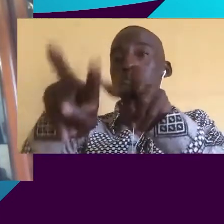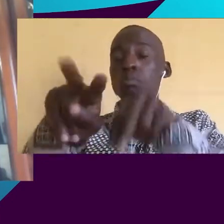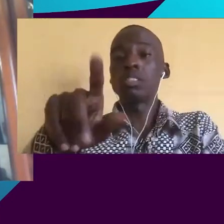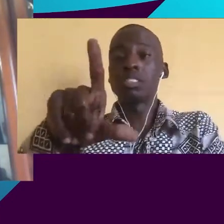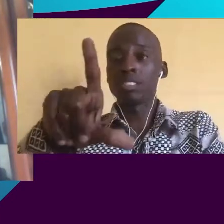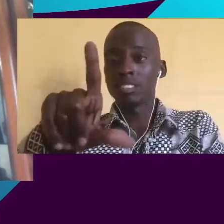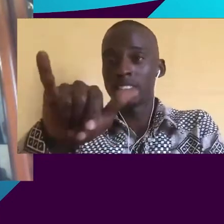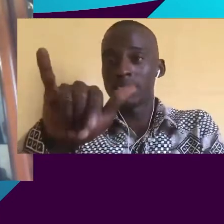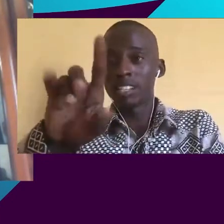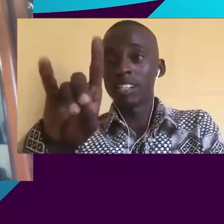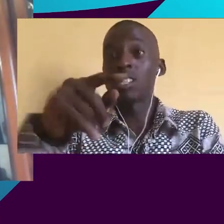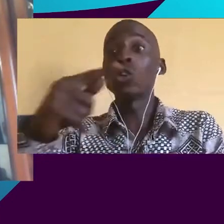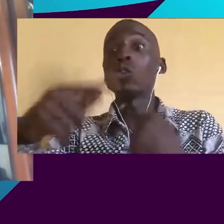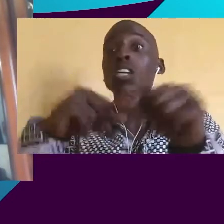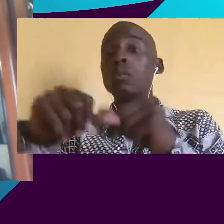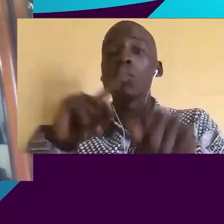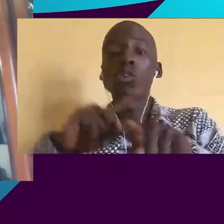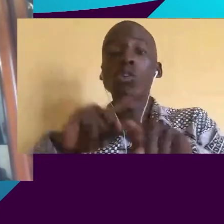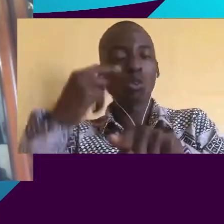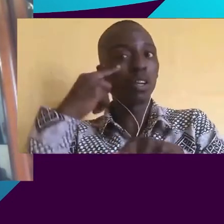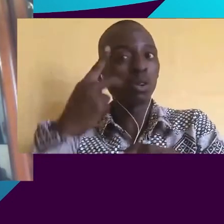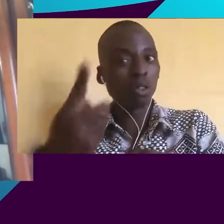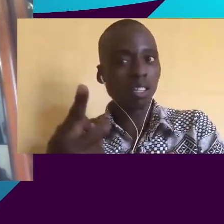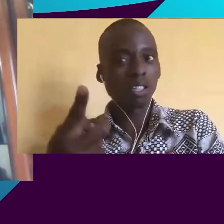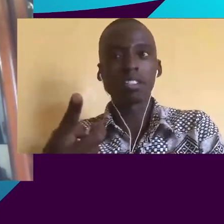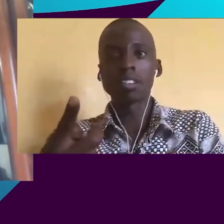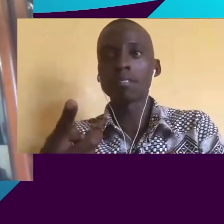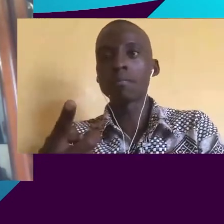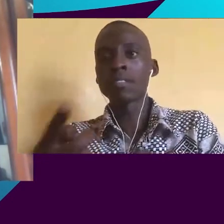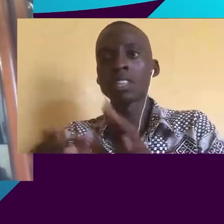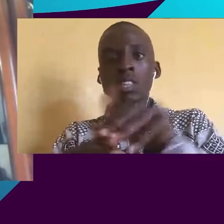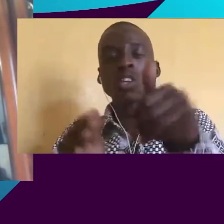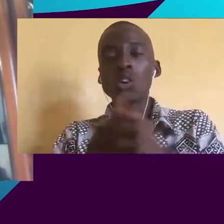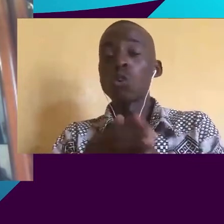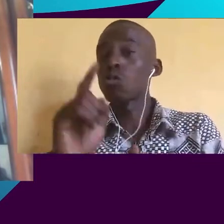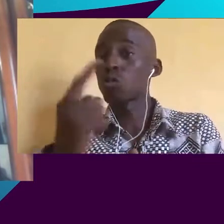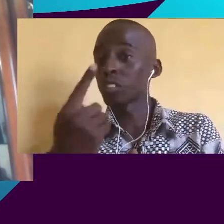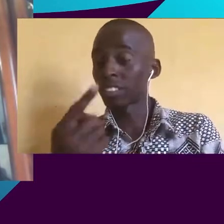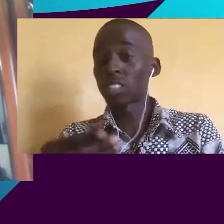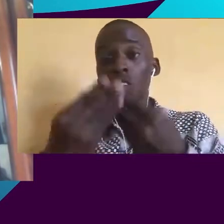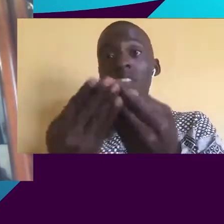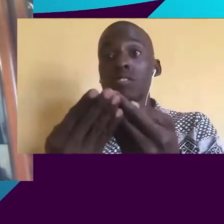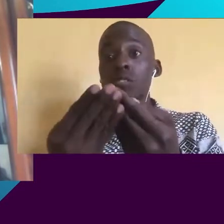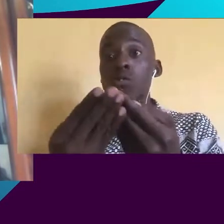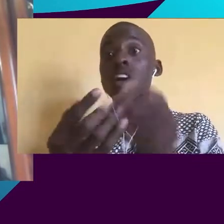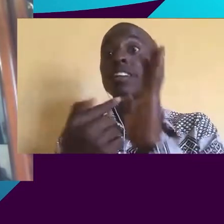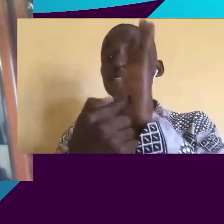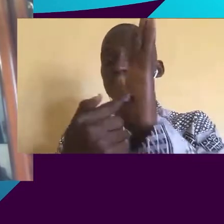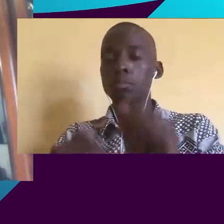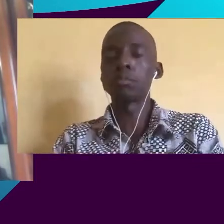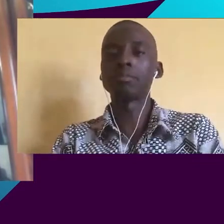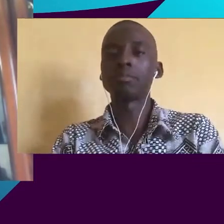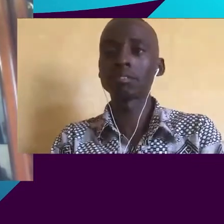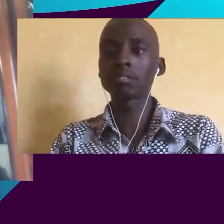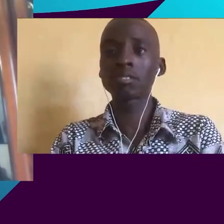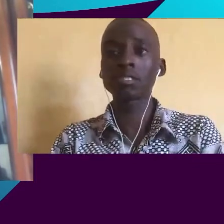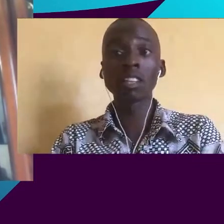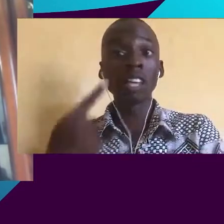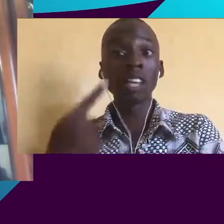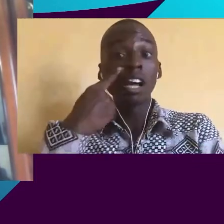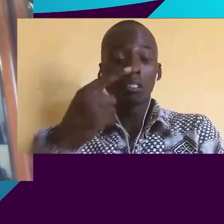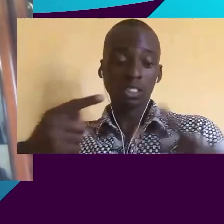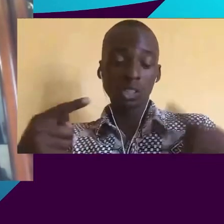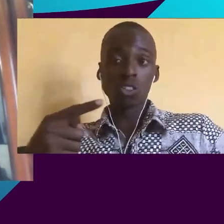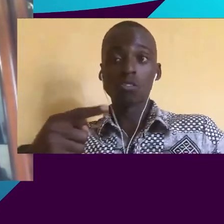you know, where they're looking at all, first and foremost, I'll just give you a classic example. I've seen the uniform of FUBA, and this is not